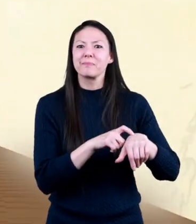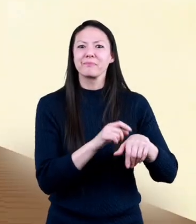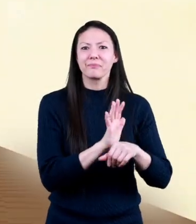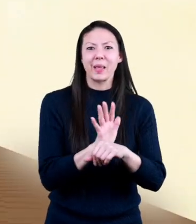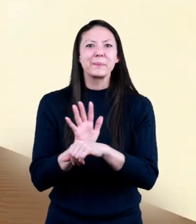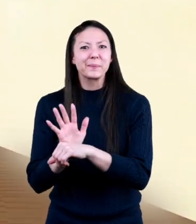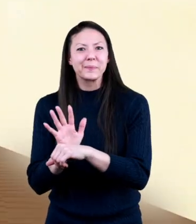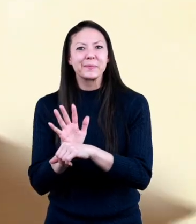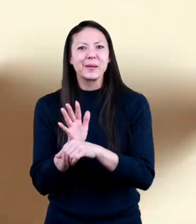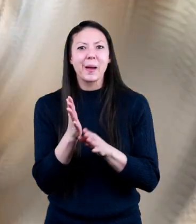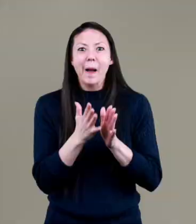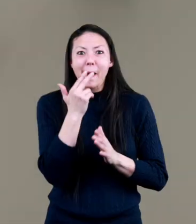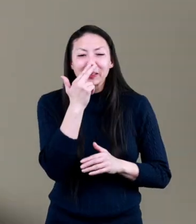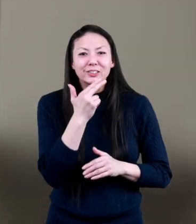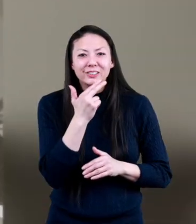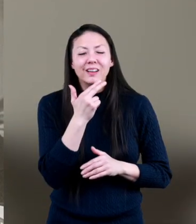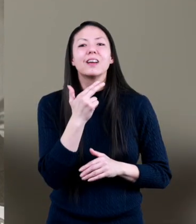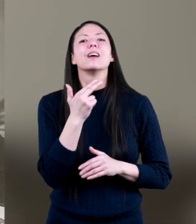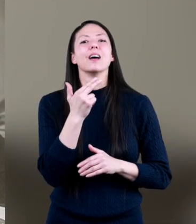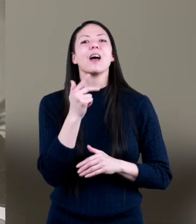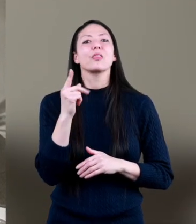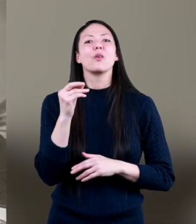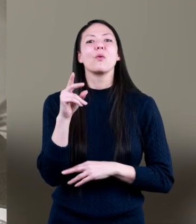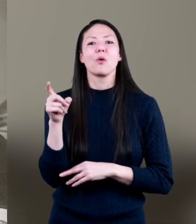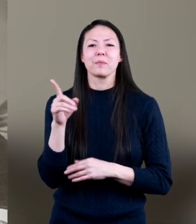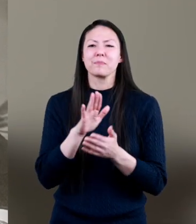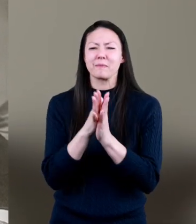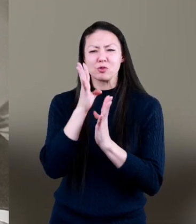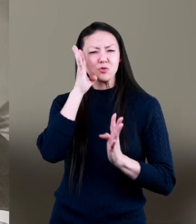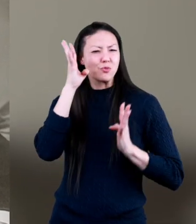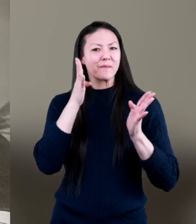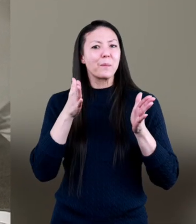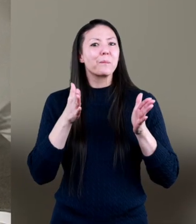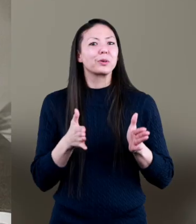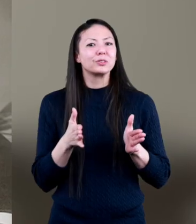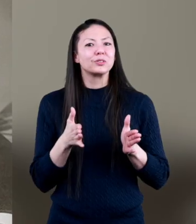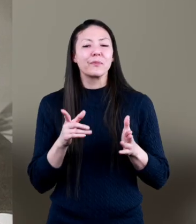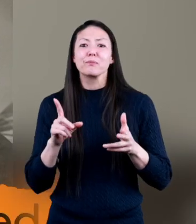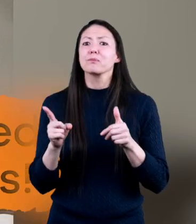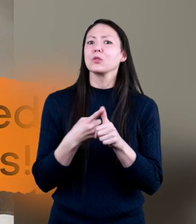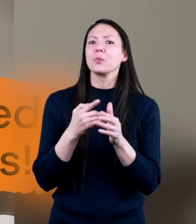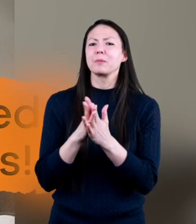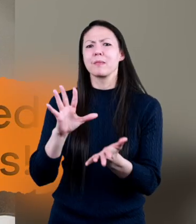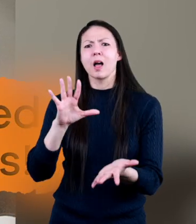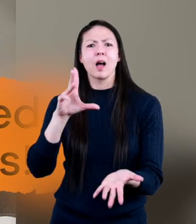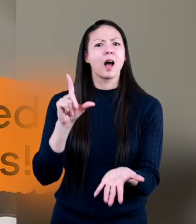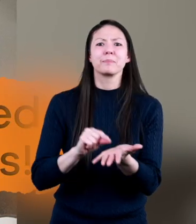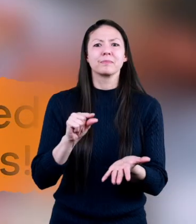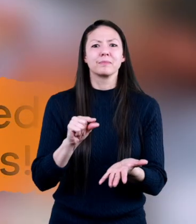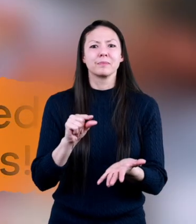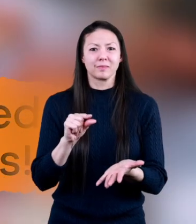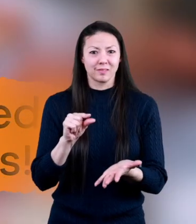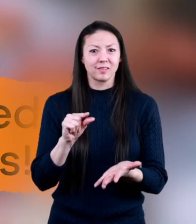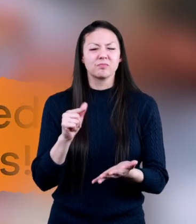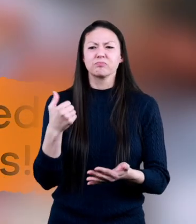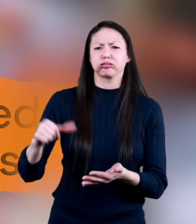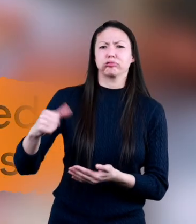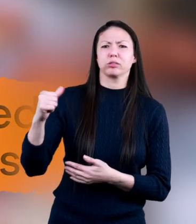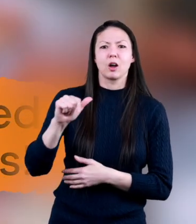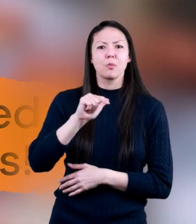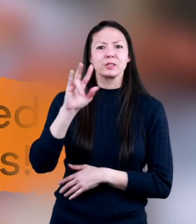well. Even though Theodore was a very creative person, the first book he published was turned